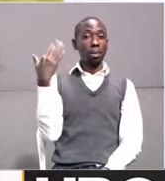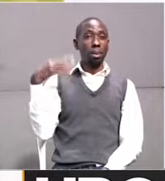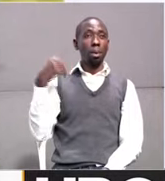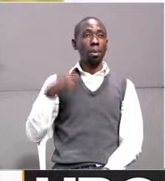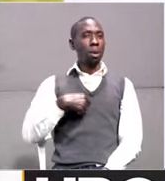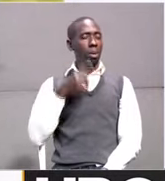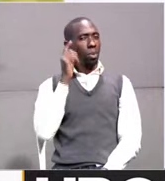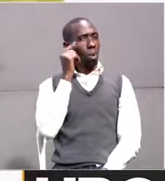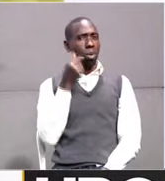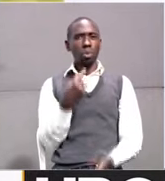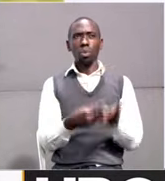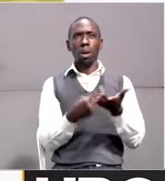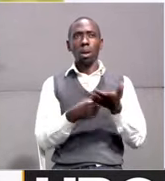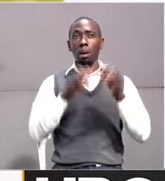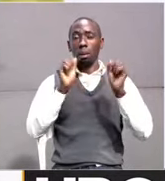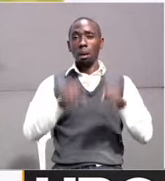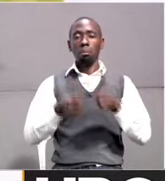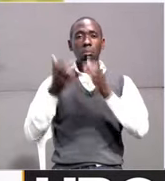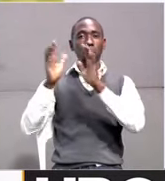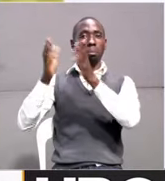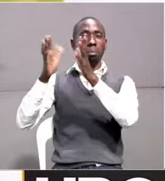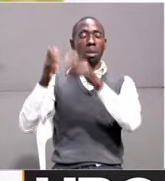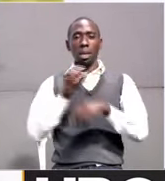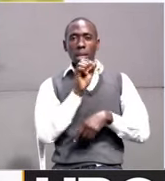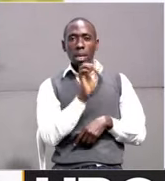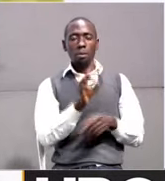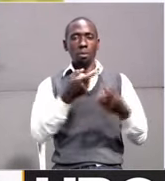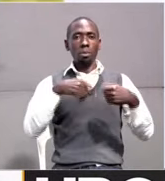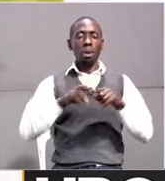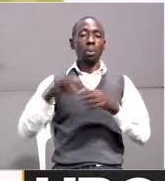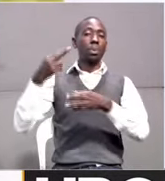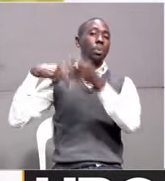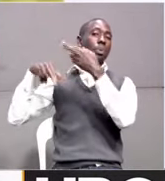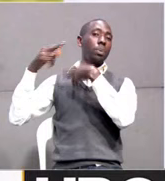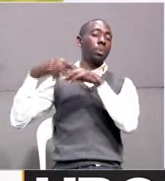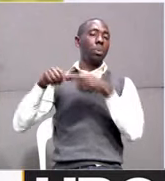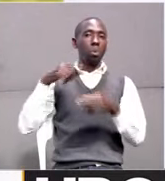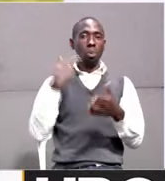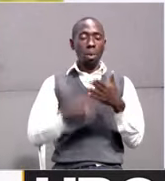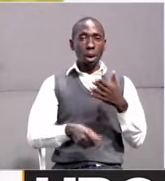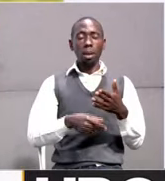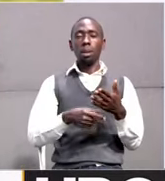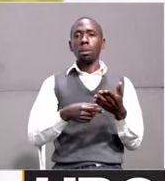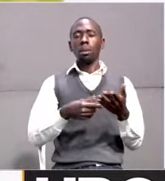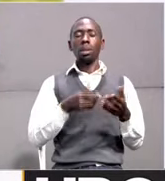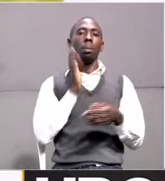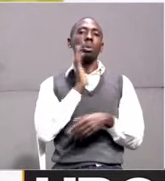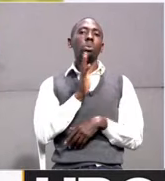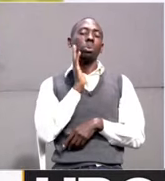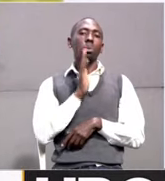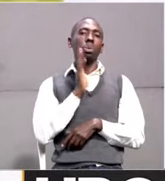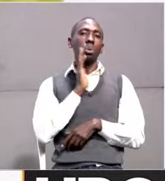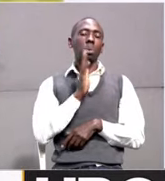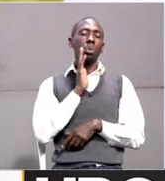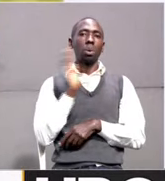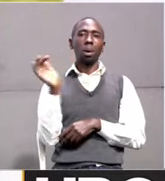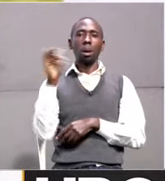be very successful if we go back to where the colonialists